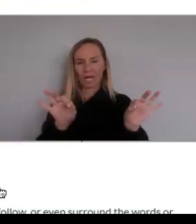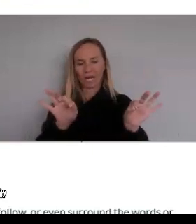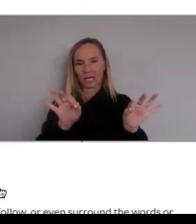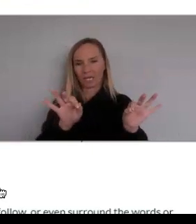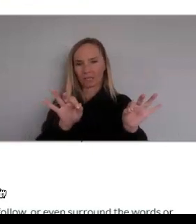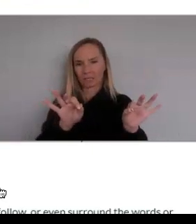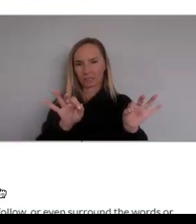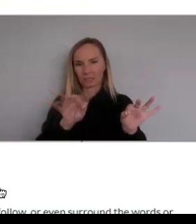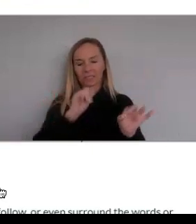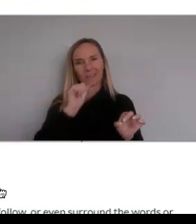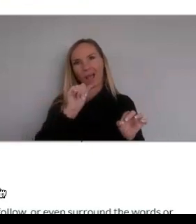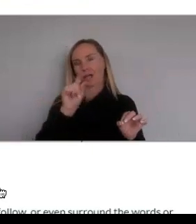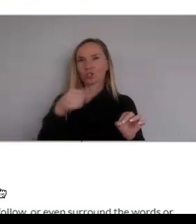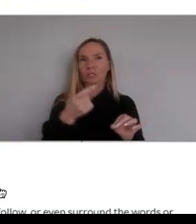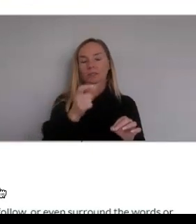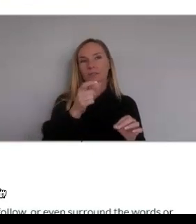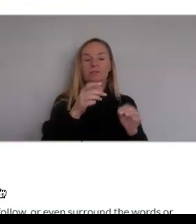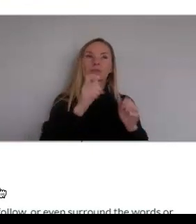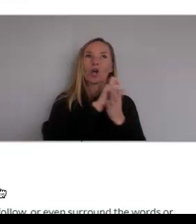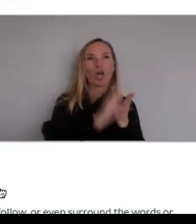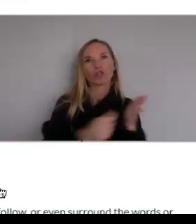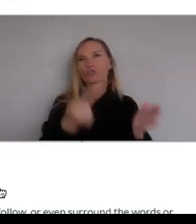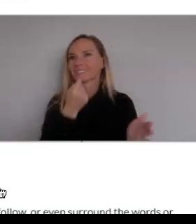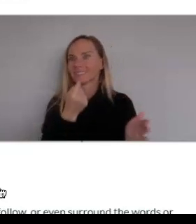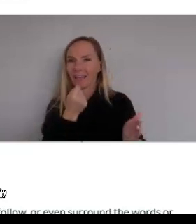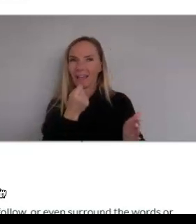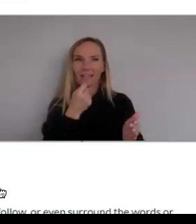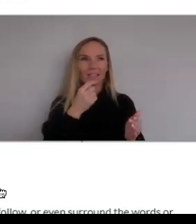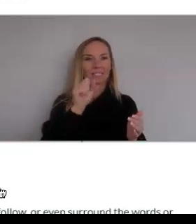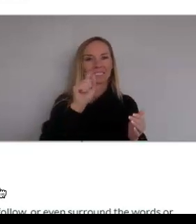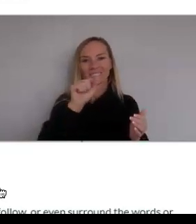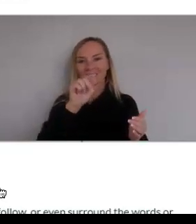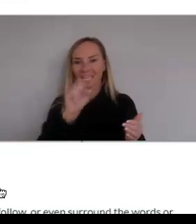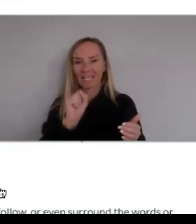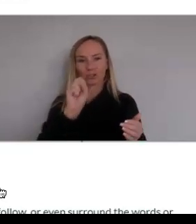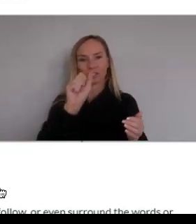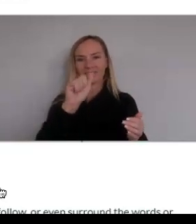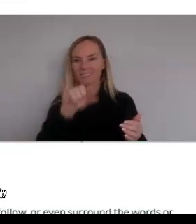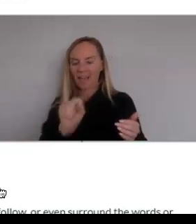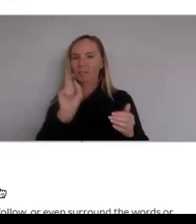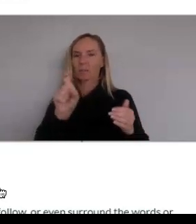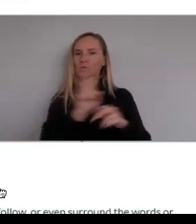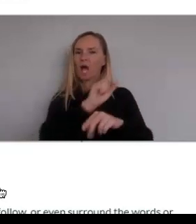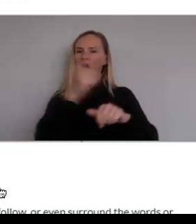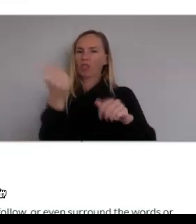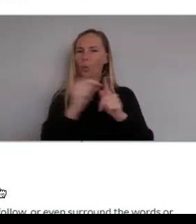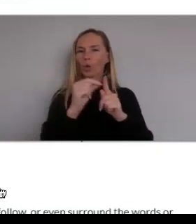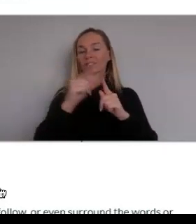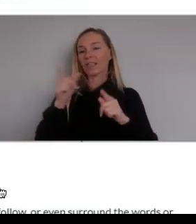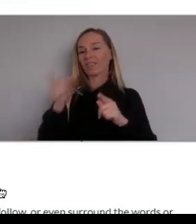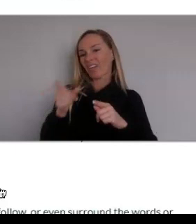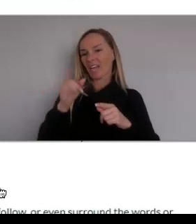Leo Bolstein said, right? Or states, or says. You could say they emphasize, they illustrate,